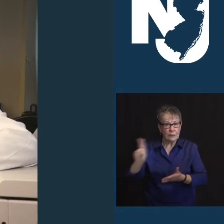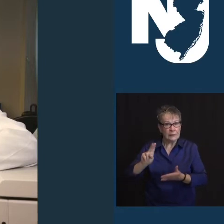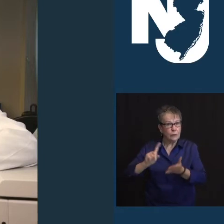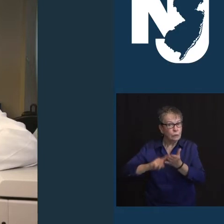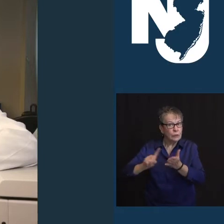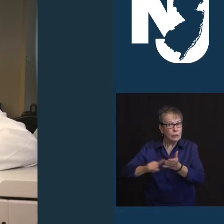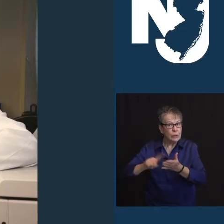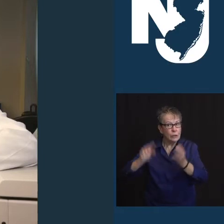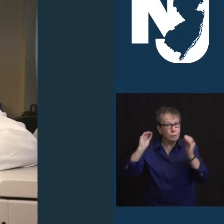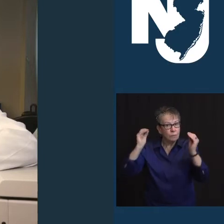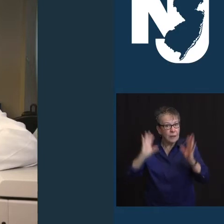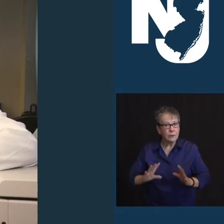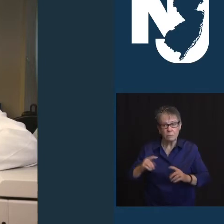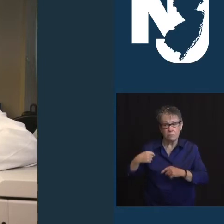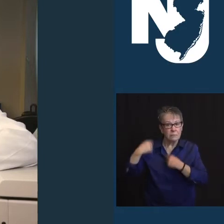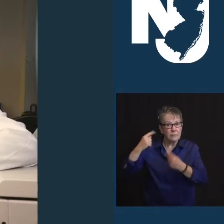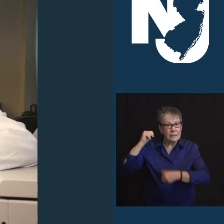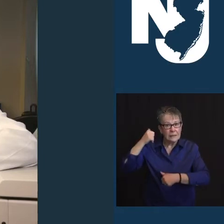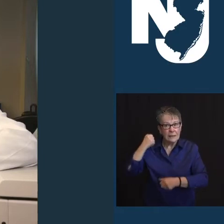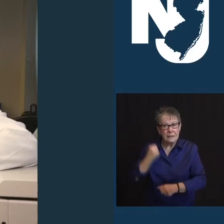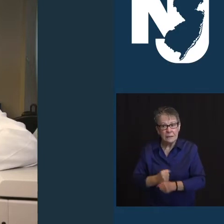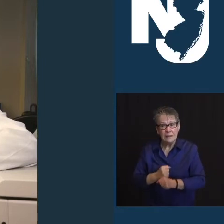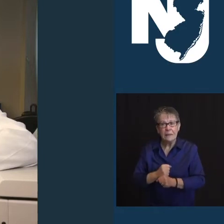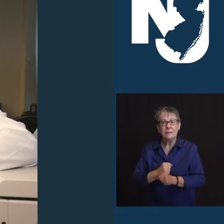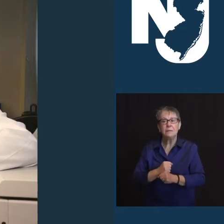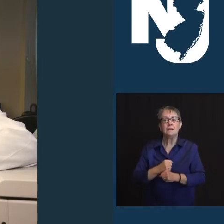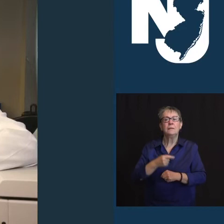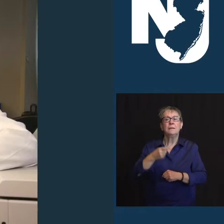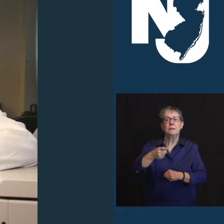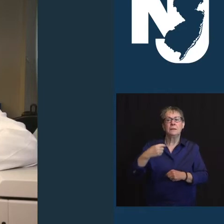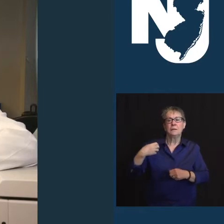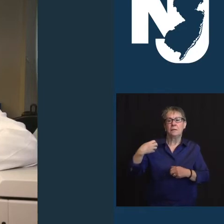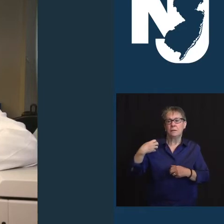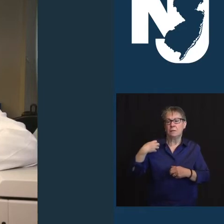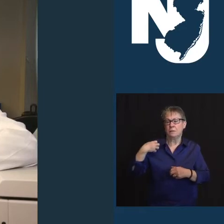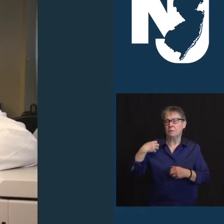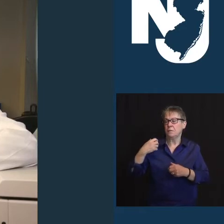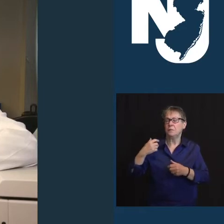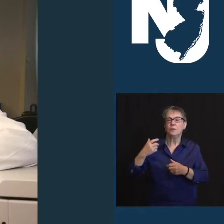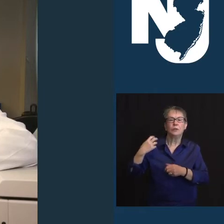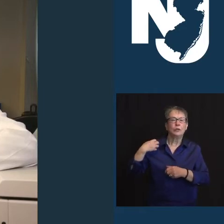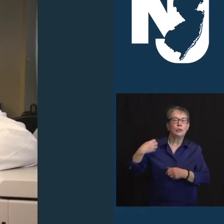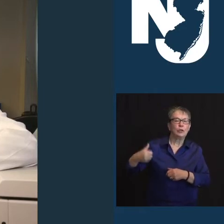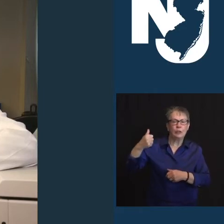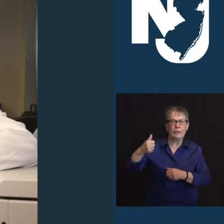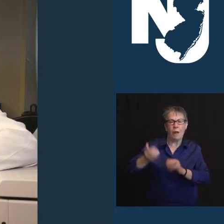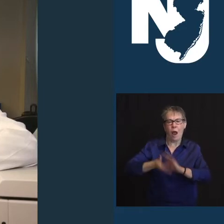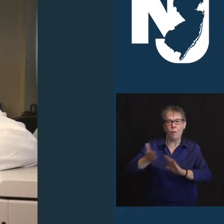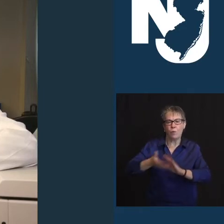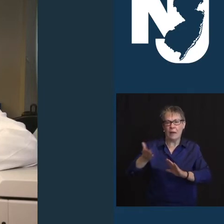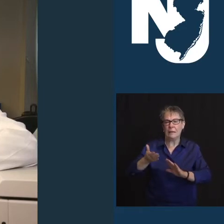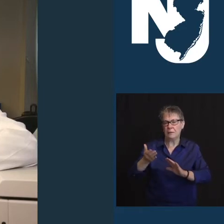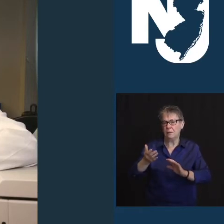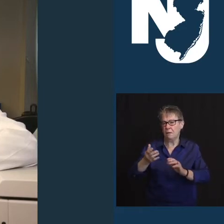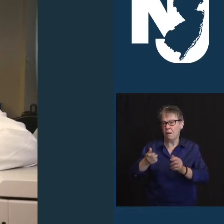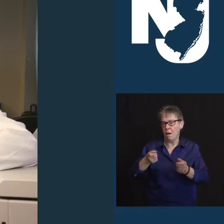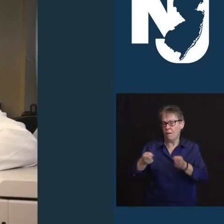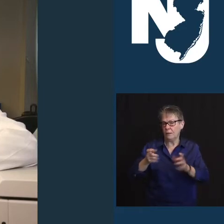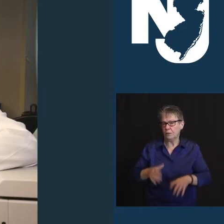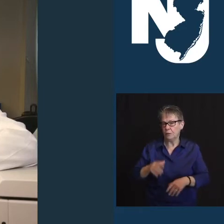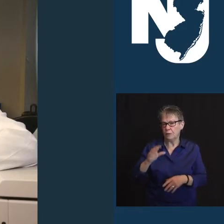he served as Chief Operating Officer and Director of Technology Development of RUCDR, Infinite